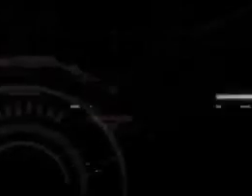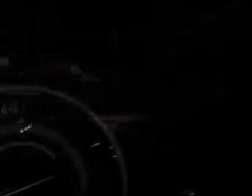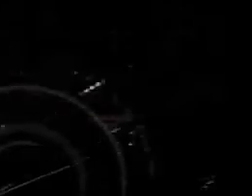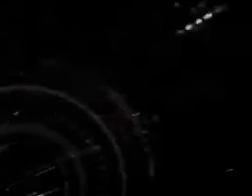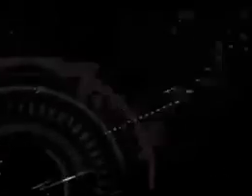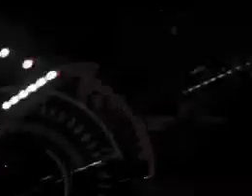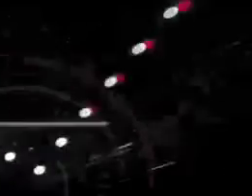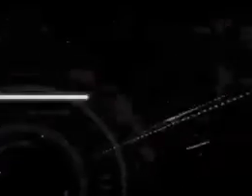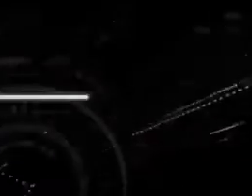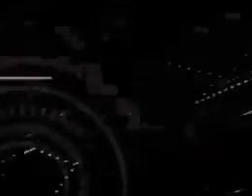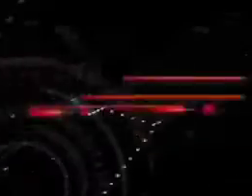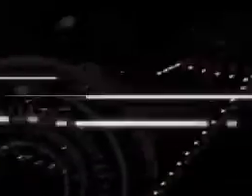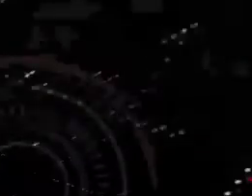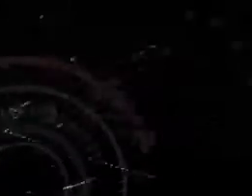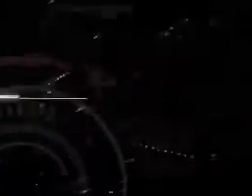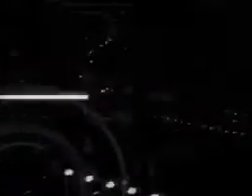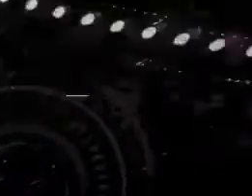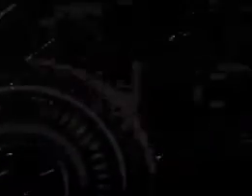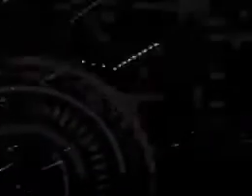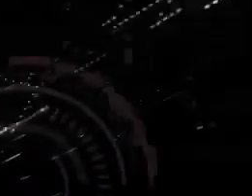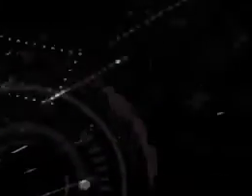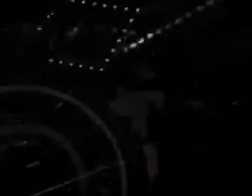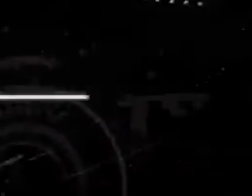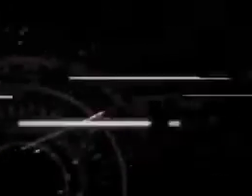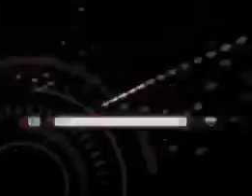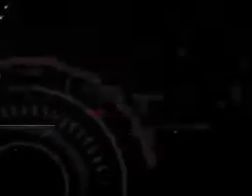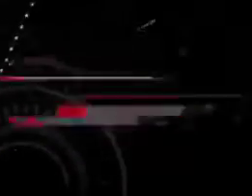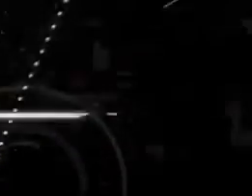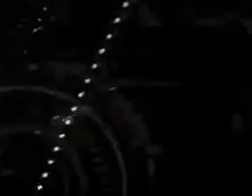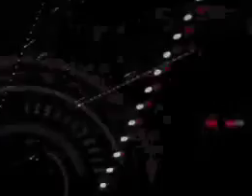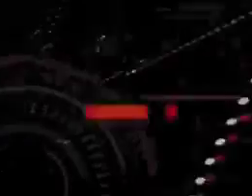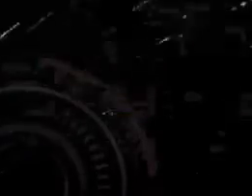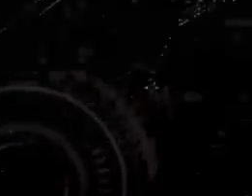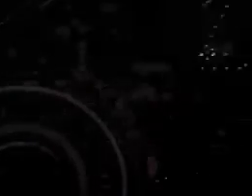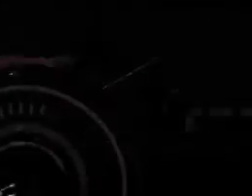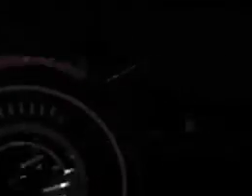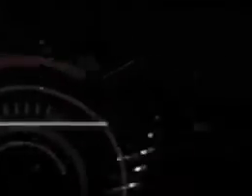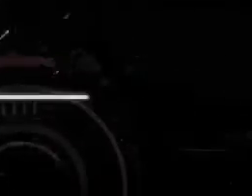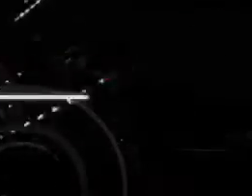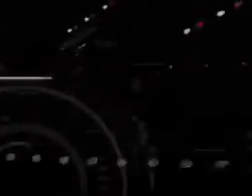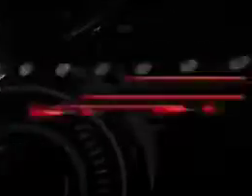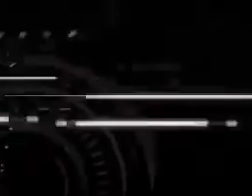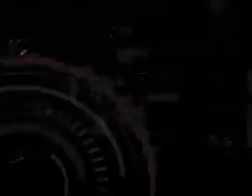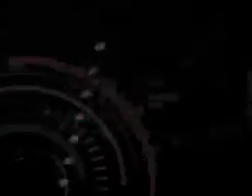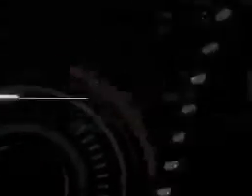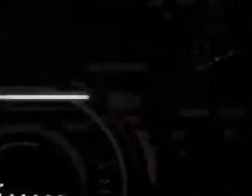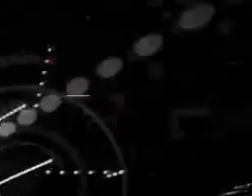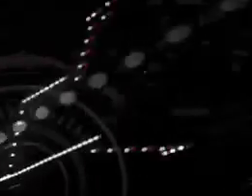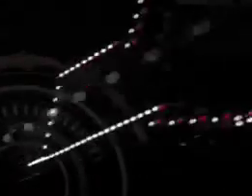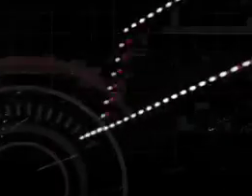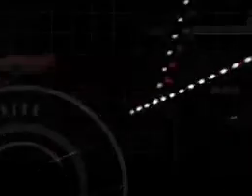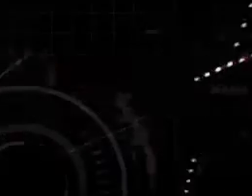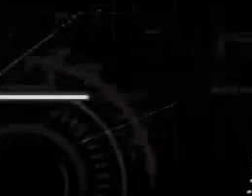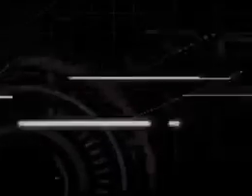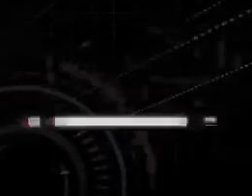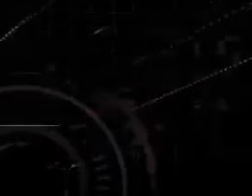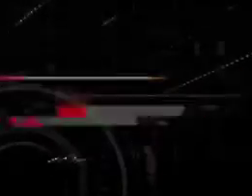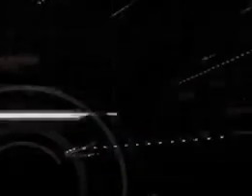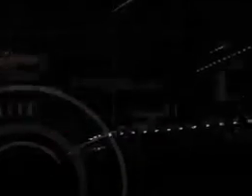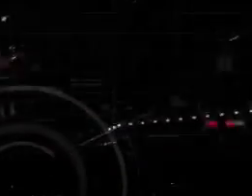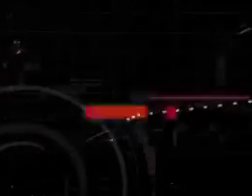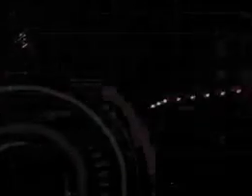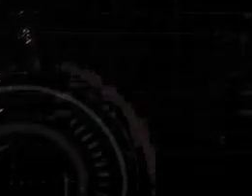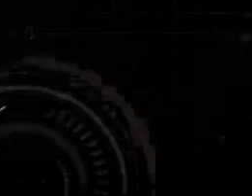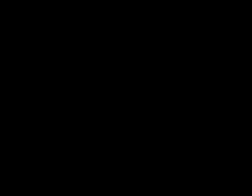sight. Tell me I've been in that living room all white. I'm up all night, season ends while niggas sleeping. Lost too many guys, guess why I'm breathing. We keep it